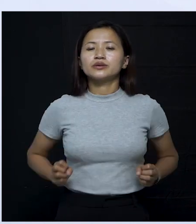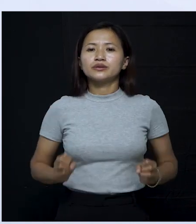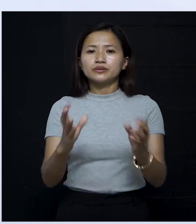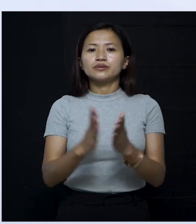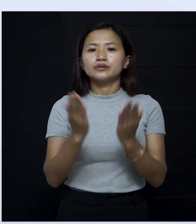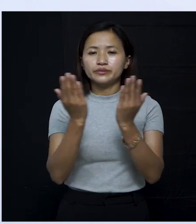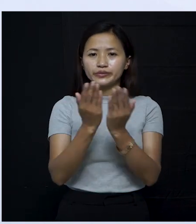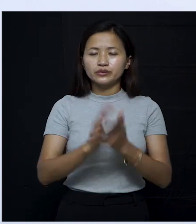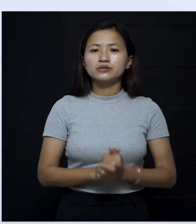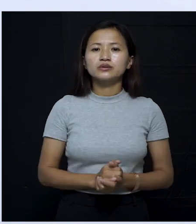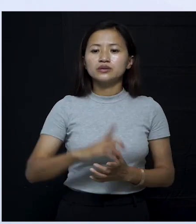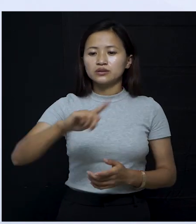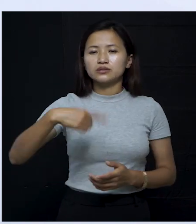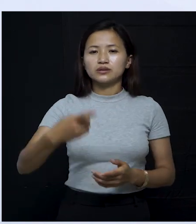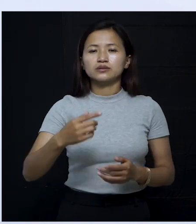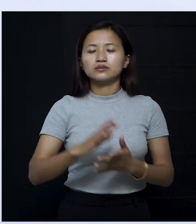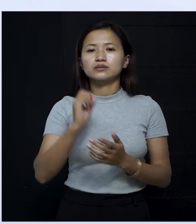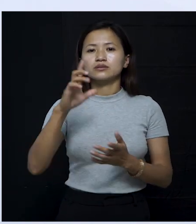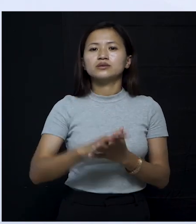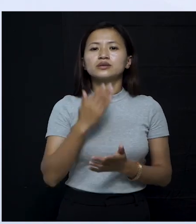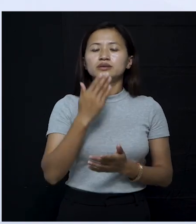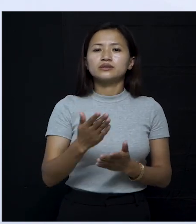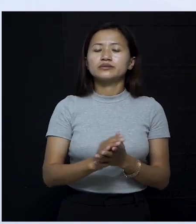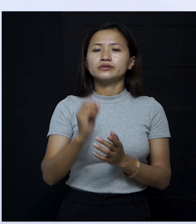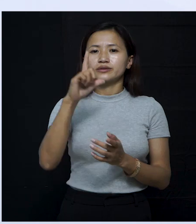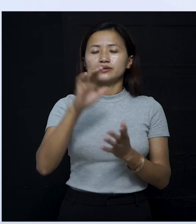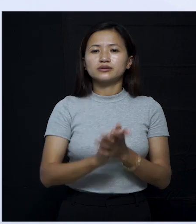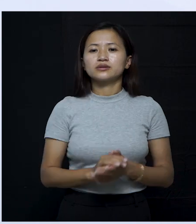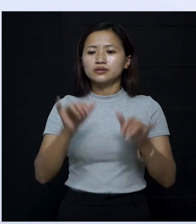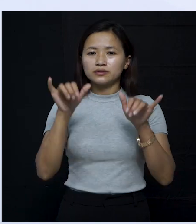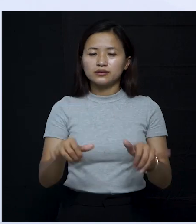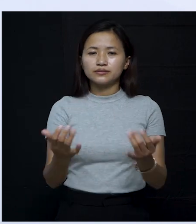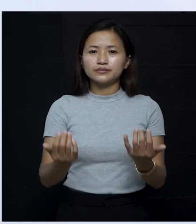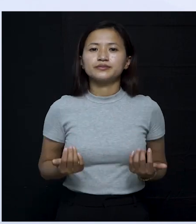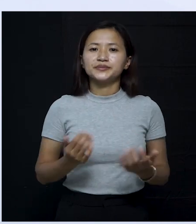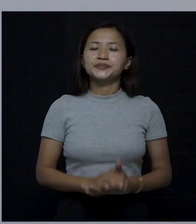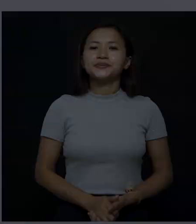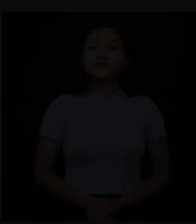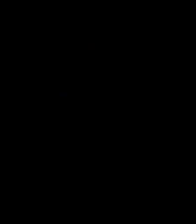ready with your book for the next class, okay? So thank you for tuning in and stay safe.